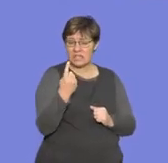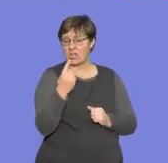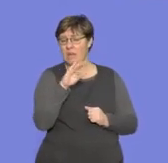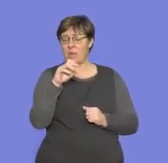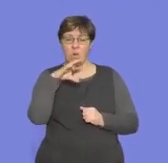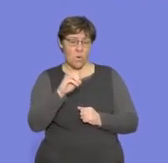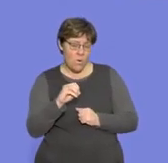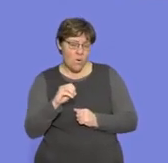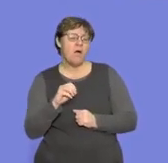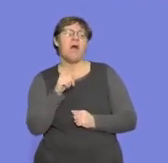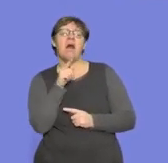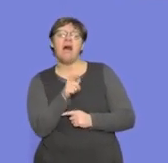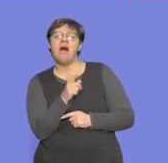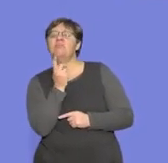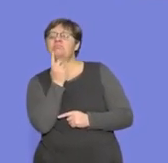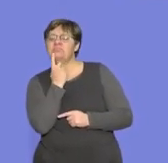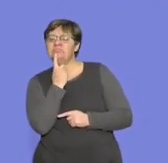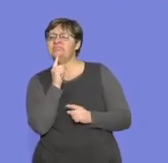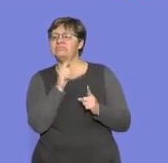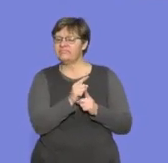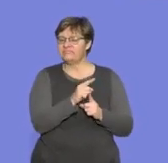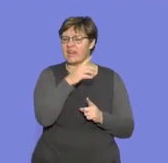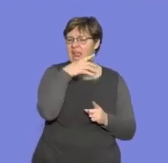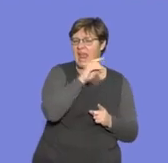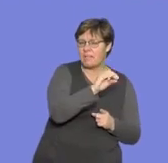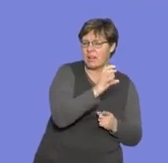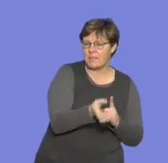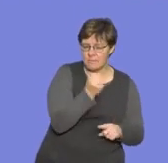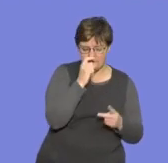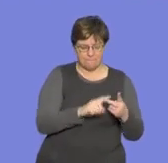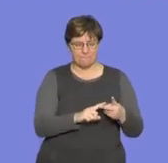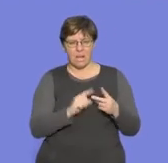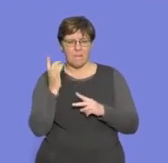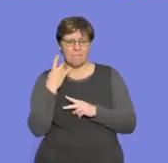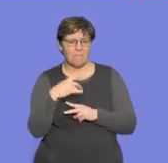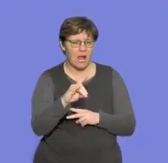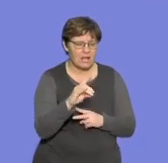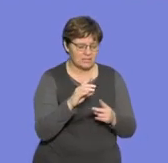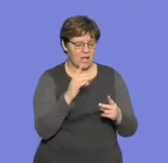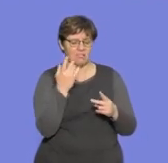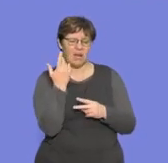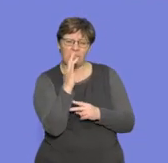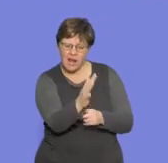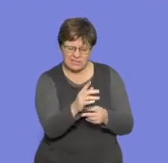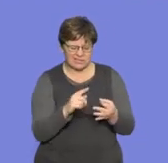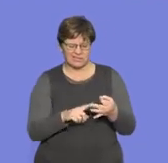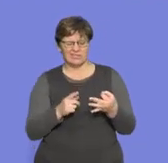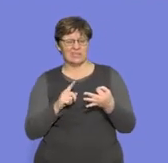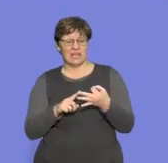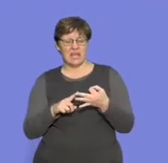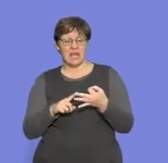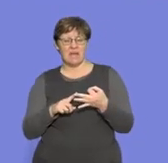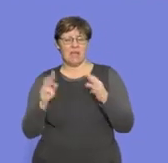at typical vegetation, the typical animals that are found, as well as the climate in those areas. So let's get straight